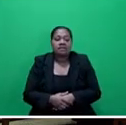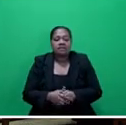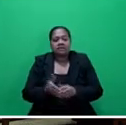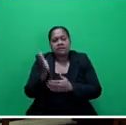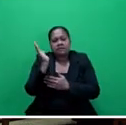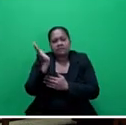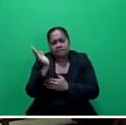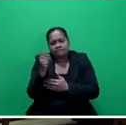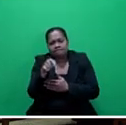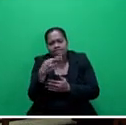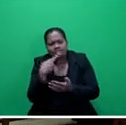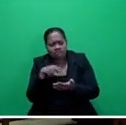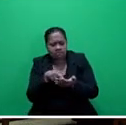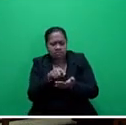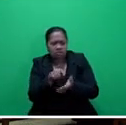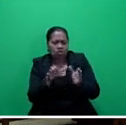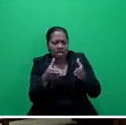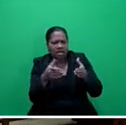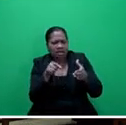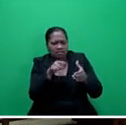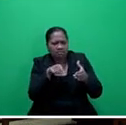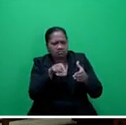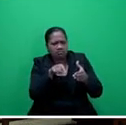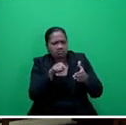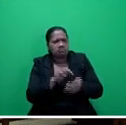Presentation of reports of committees.